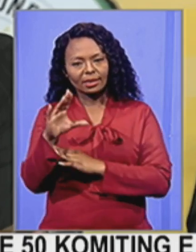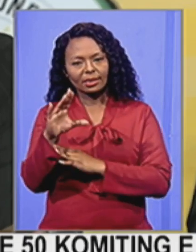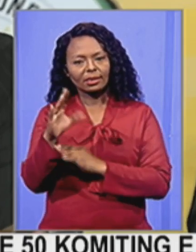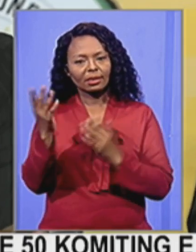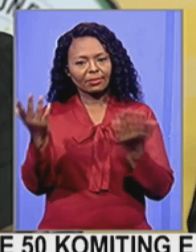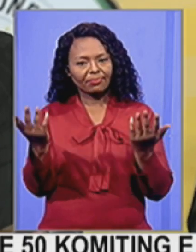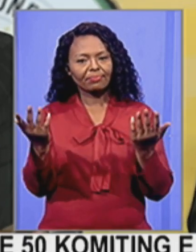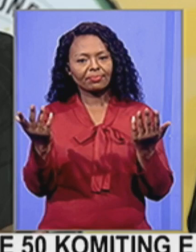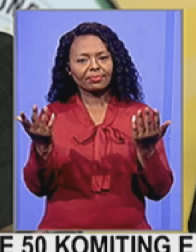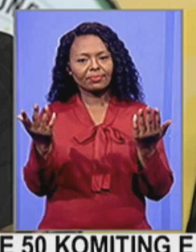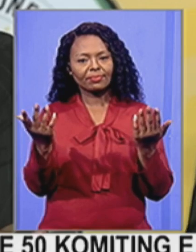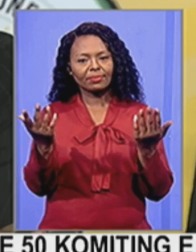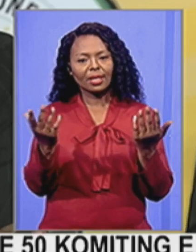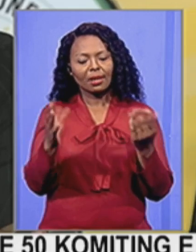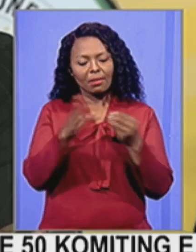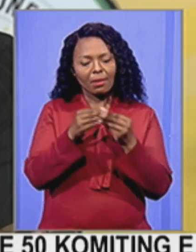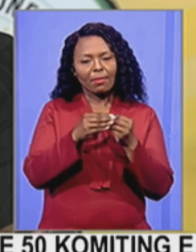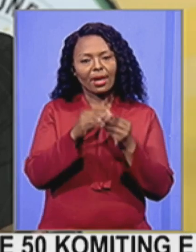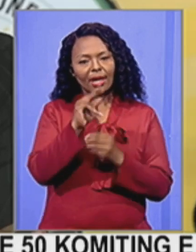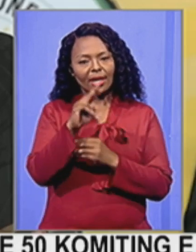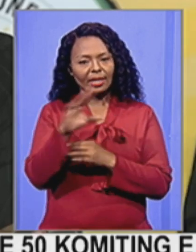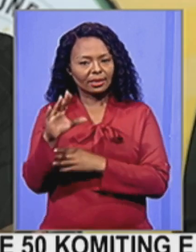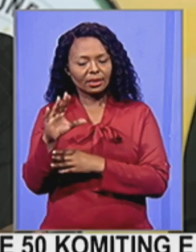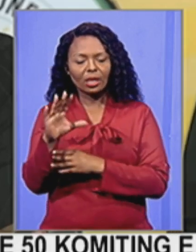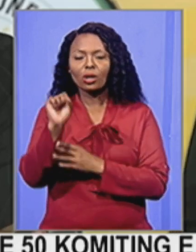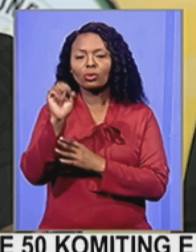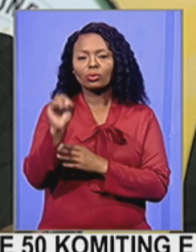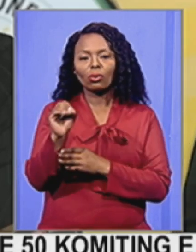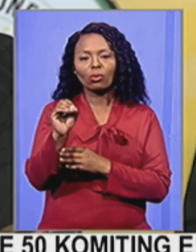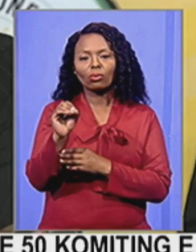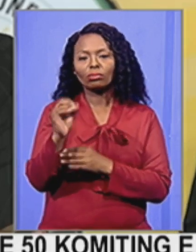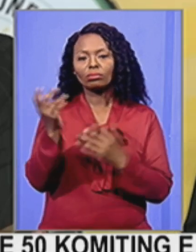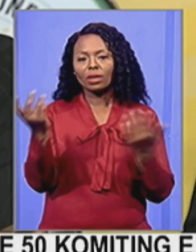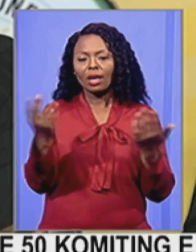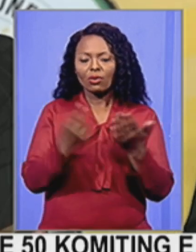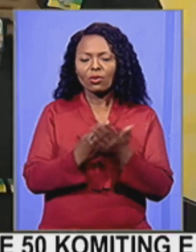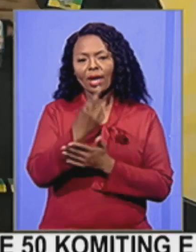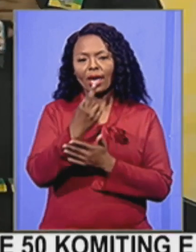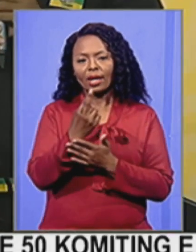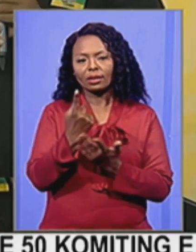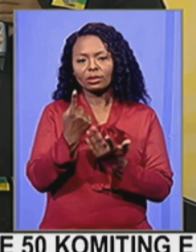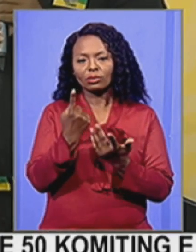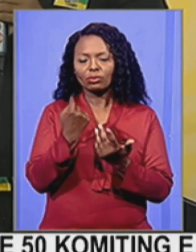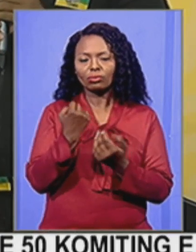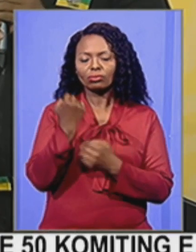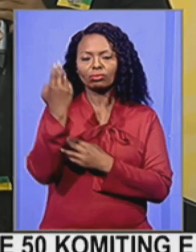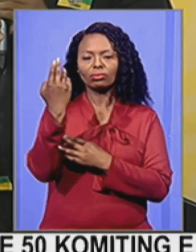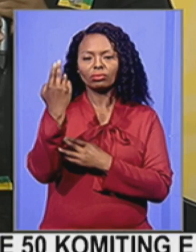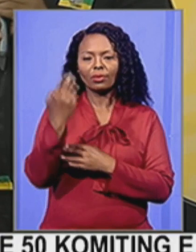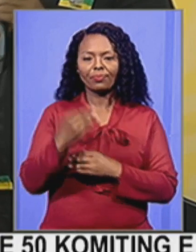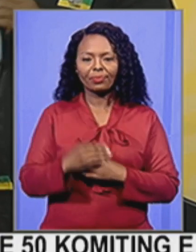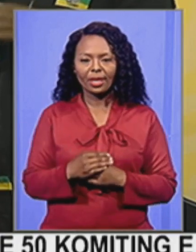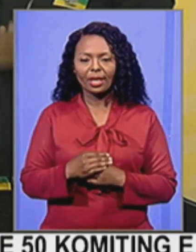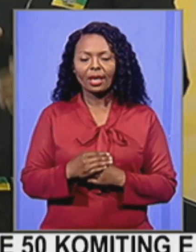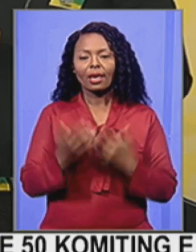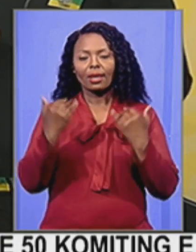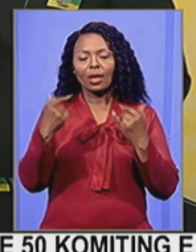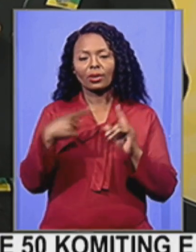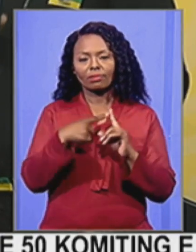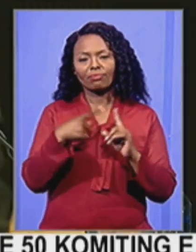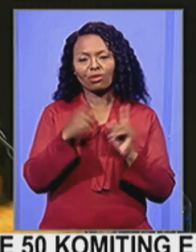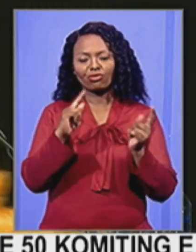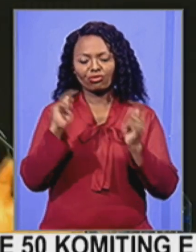they are members of the ANC And so they have a right to stand Balula ureho na leho na haloyao fitulo ha